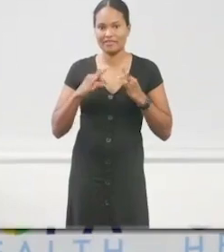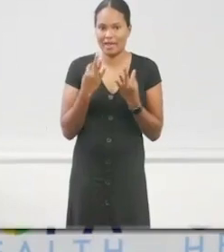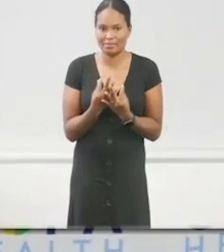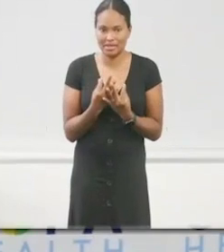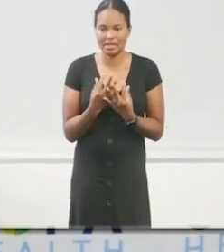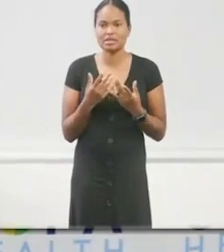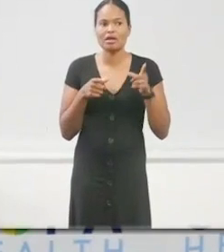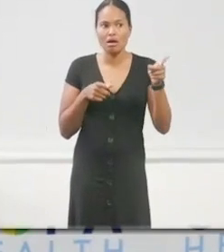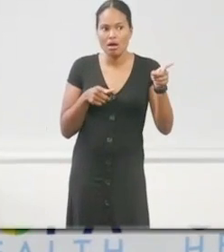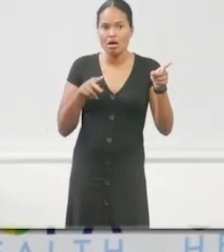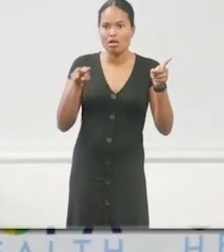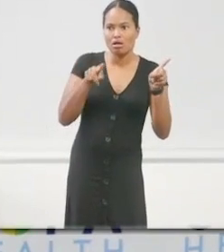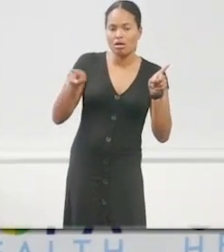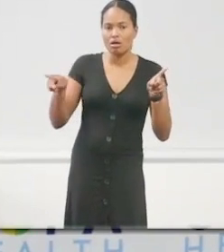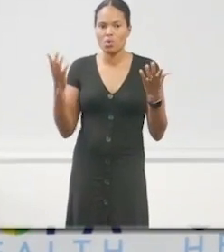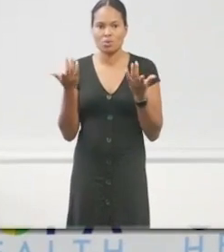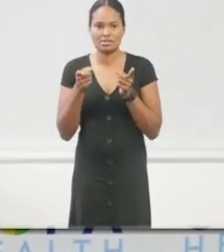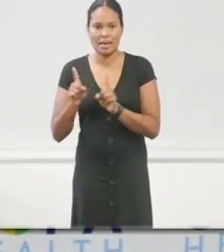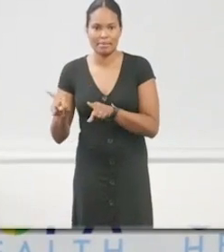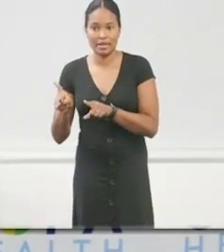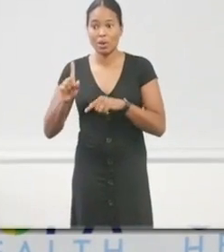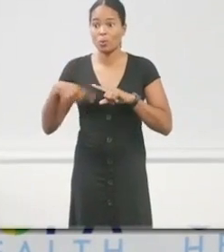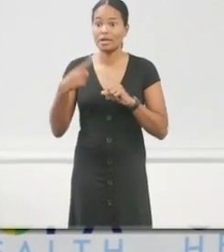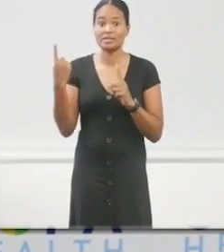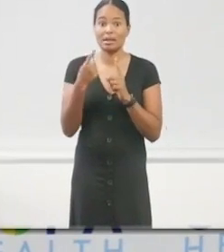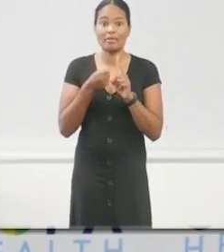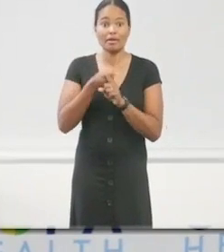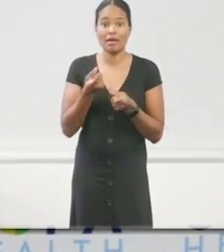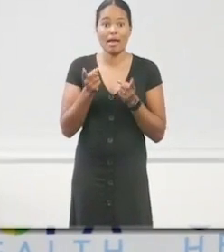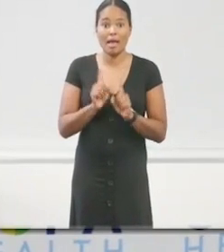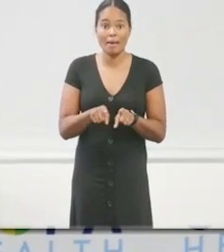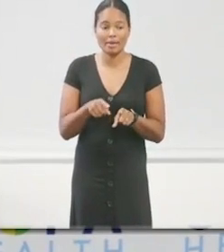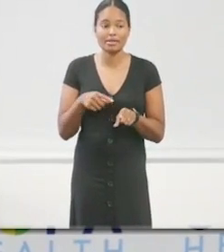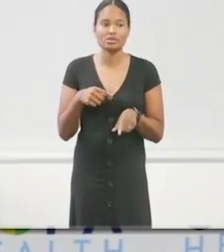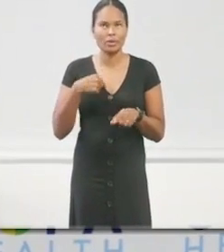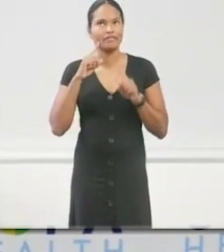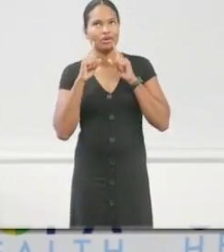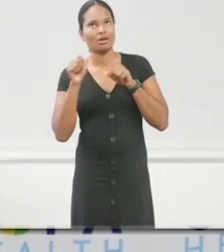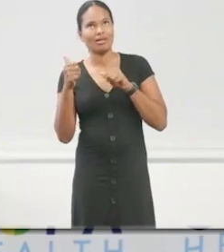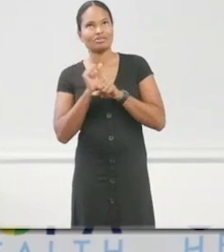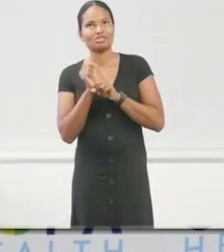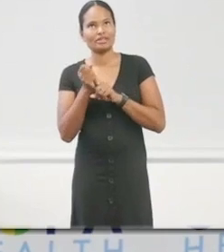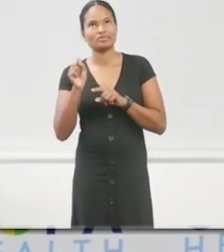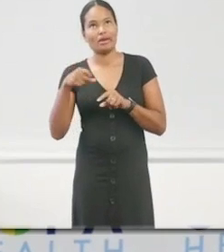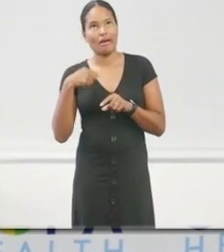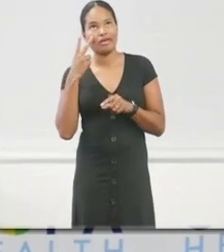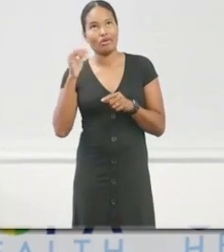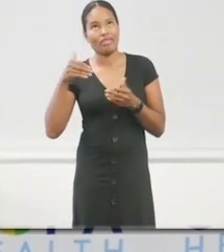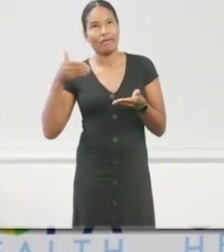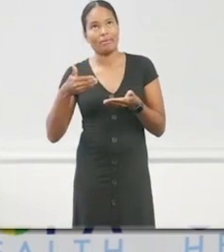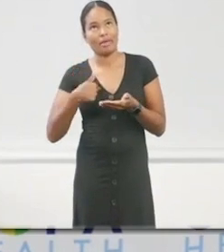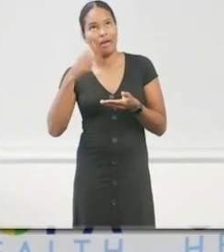things that are happening. And that way, when something happens, the first thing we don't think, and we've heard this in other situations, like, oh yeah, I saw that coming.